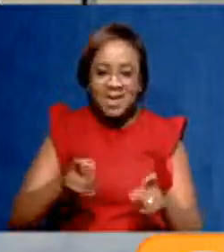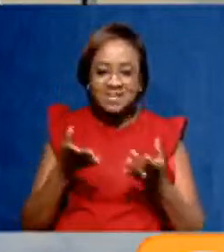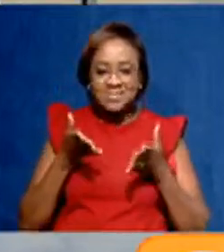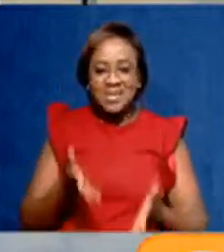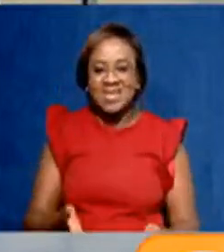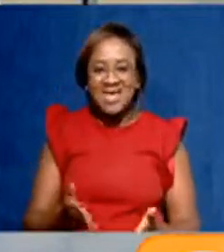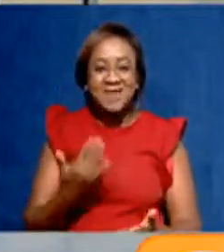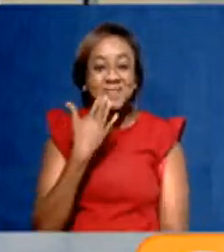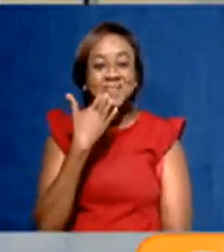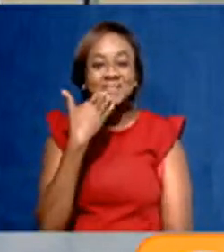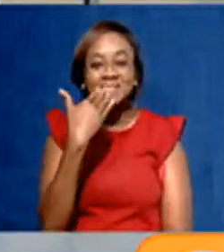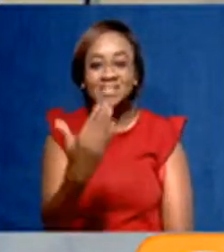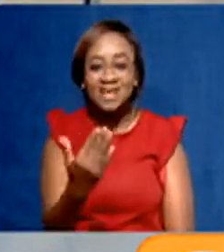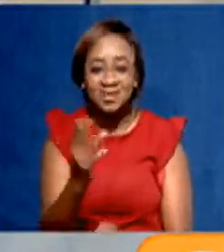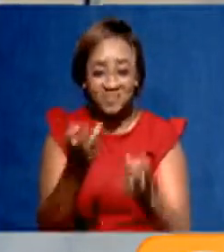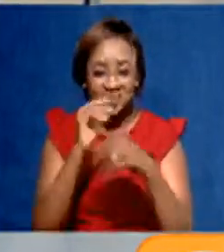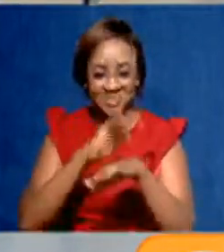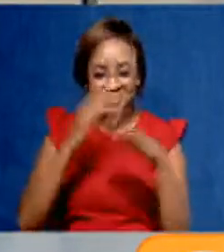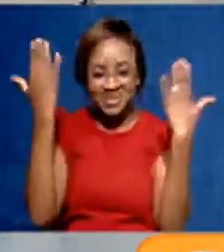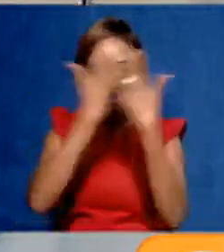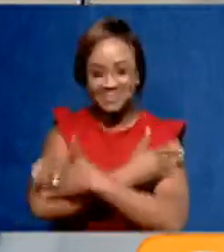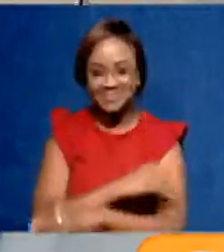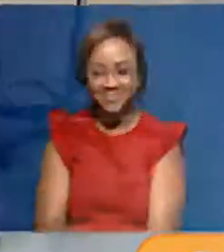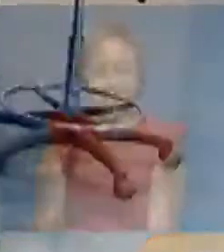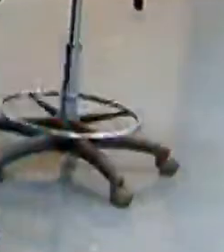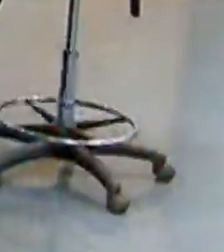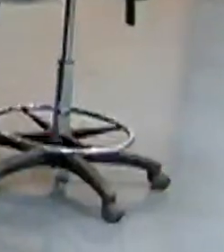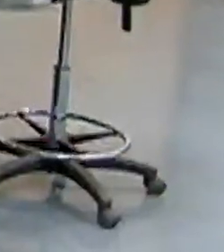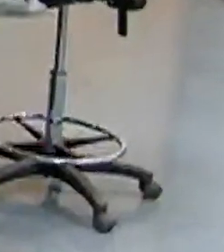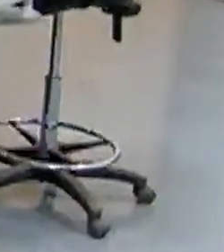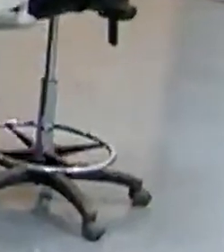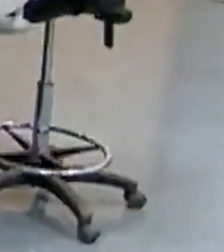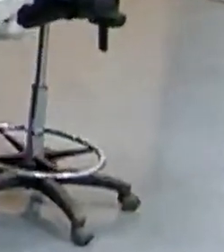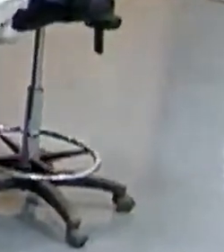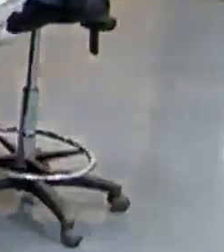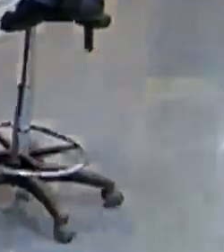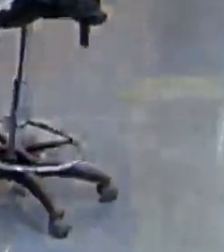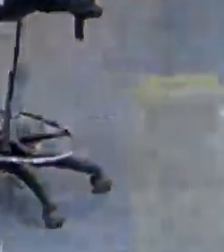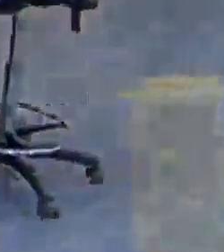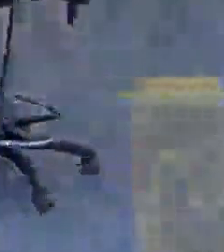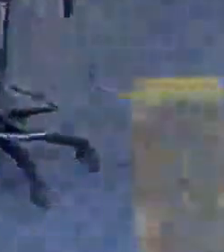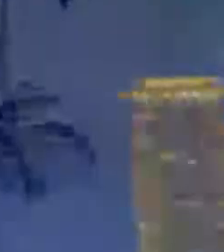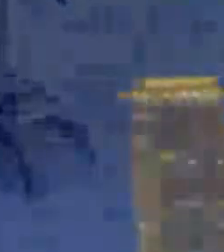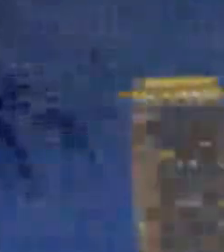Thanks so much, folks. Have a great week. Good night. Good night.